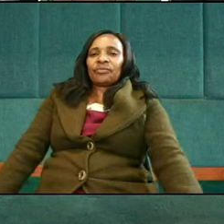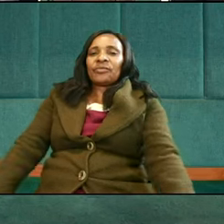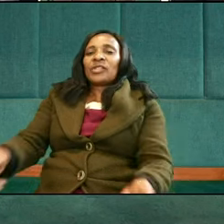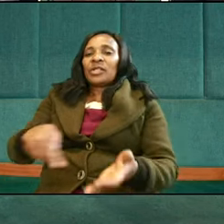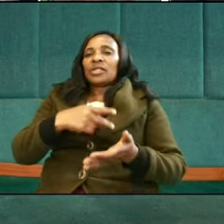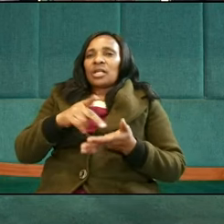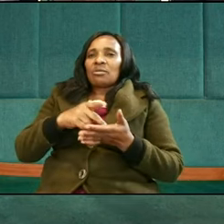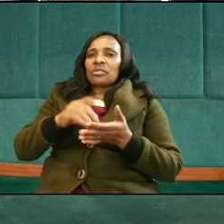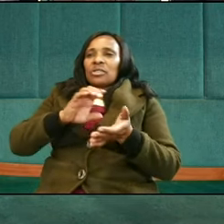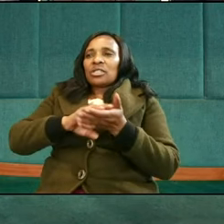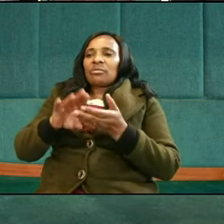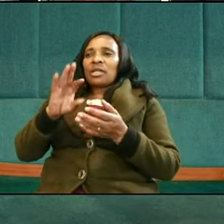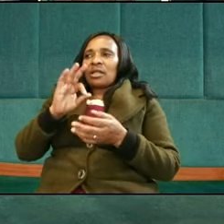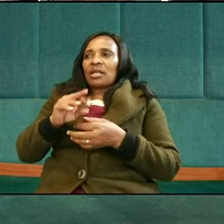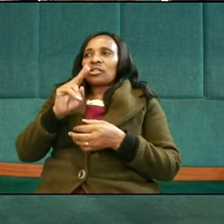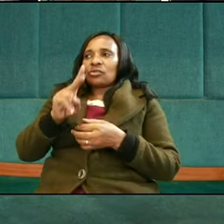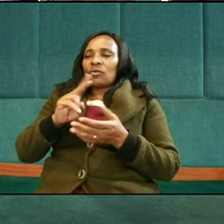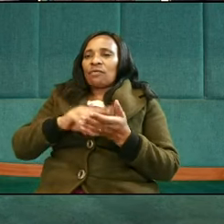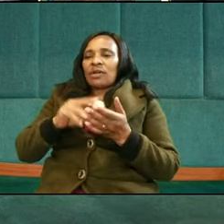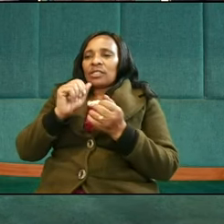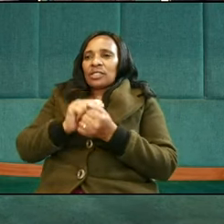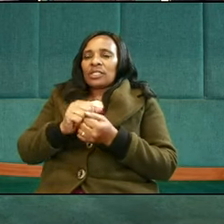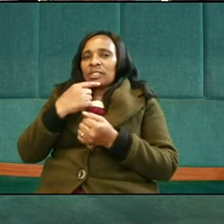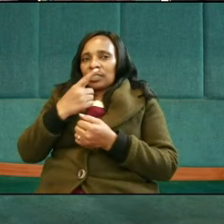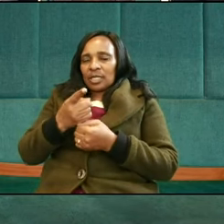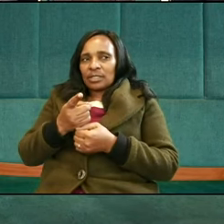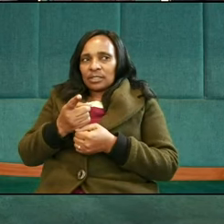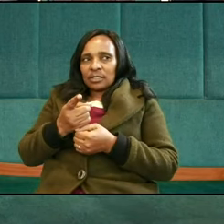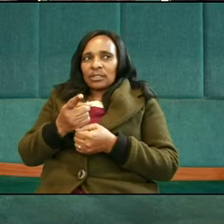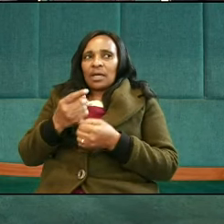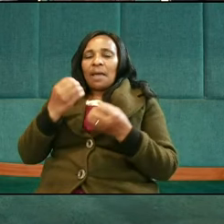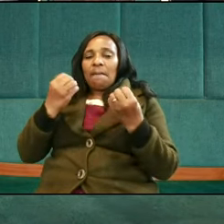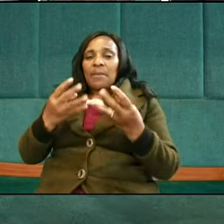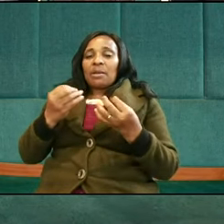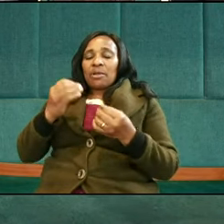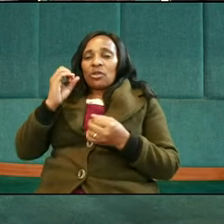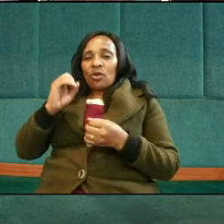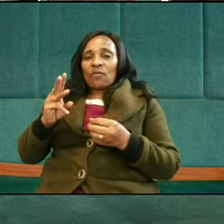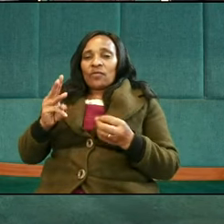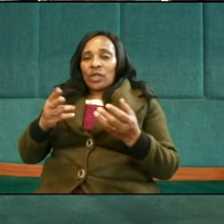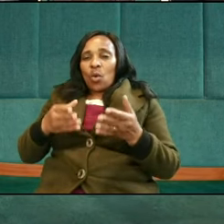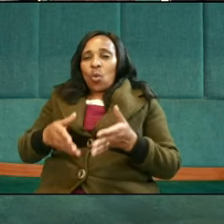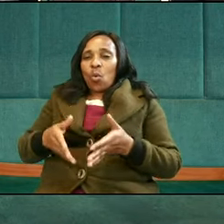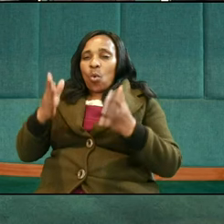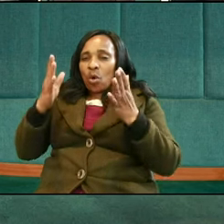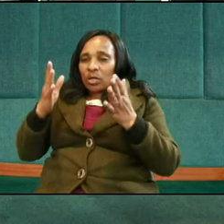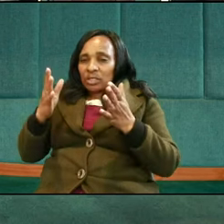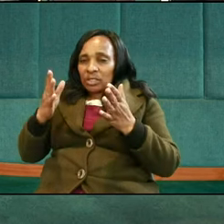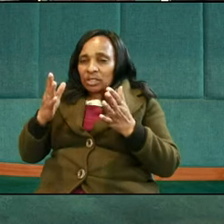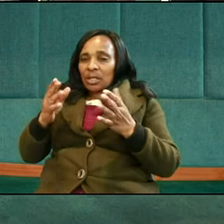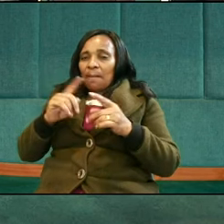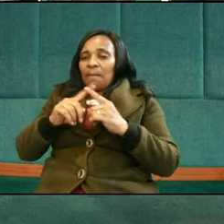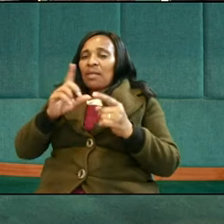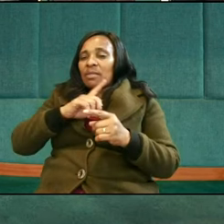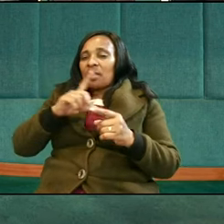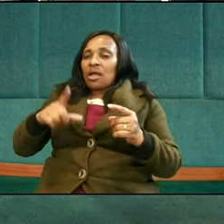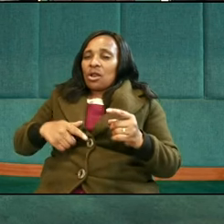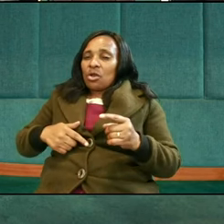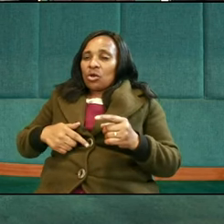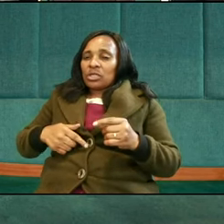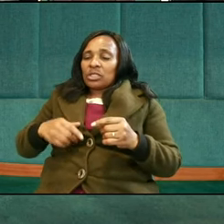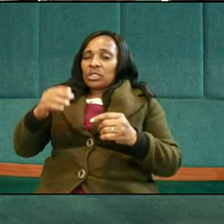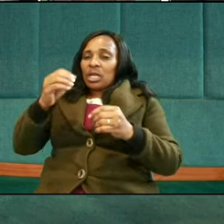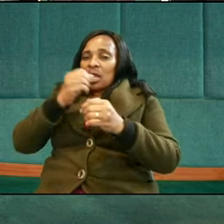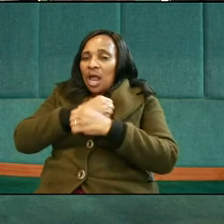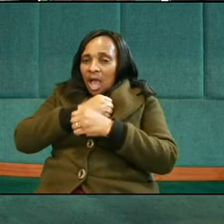Psalms chapter 32 verse 10, it says, "Many are the wars of the wicked, but the Lord's unfailing